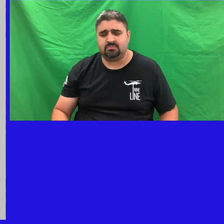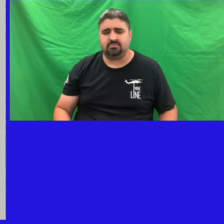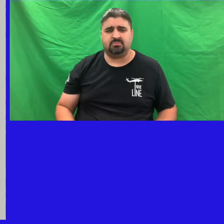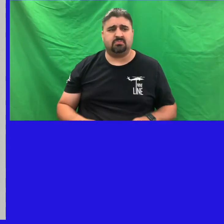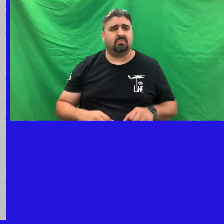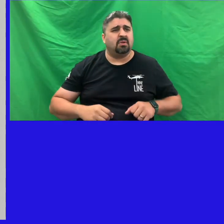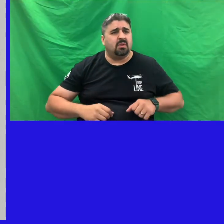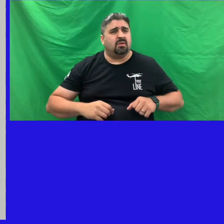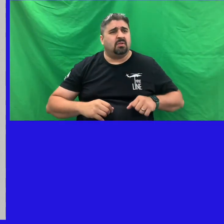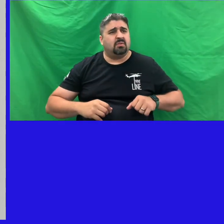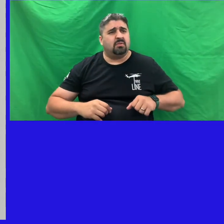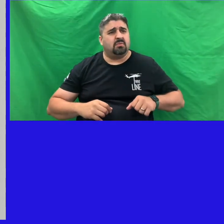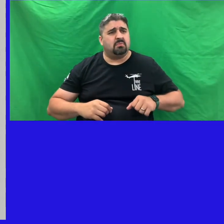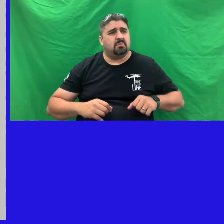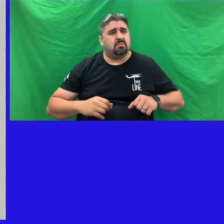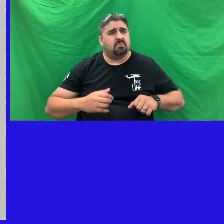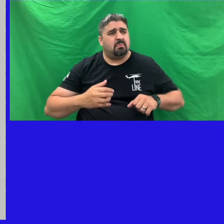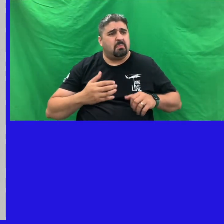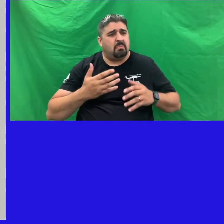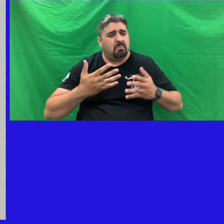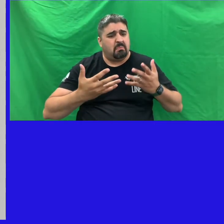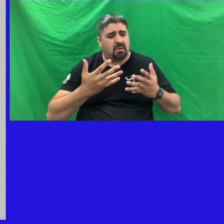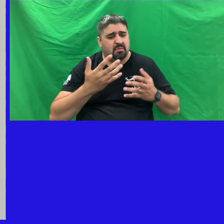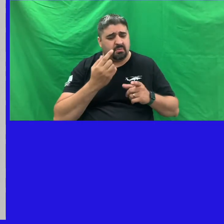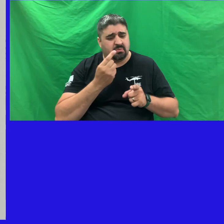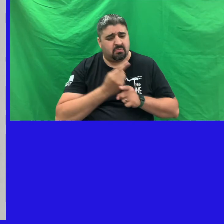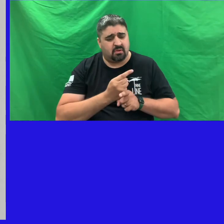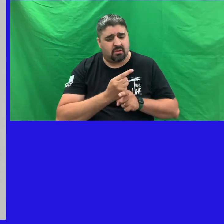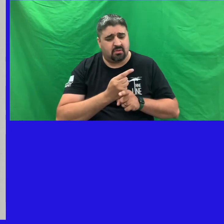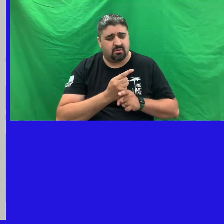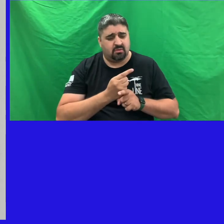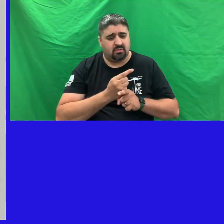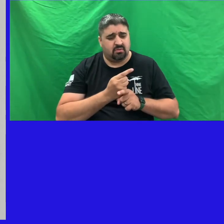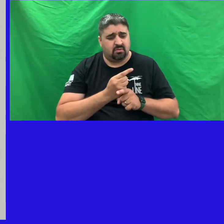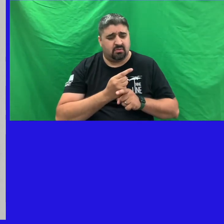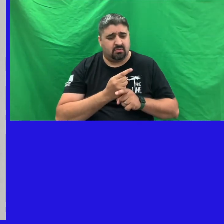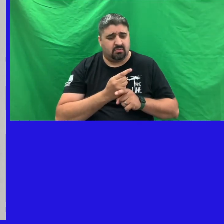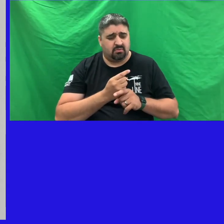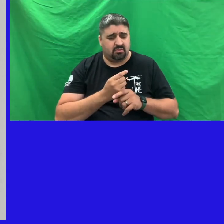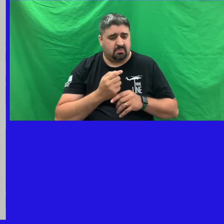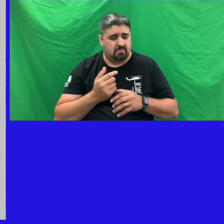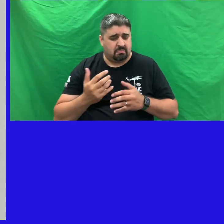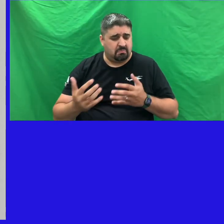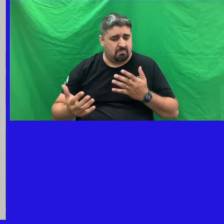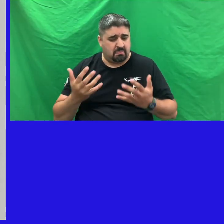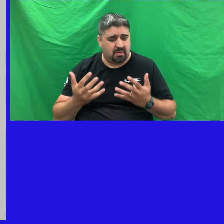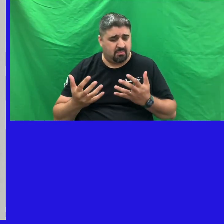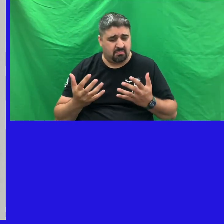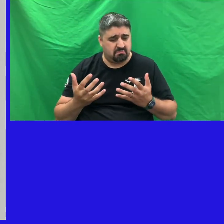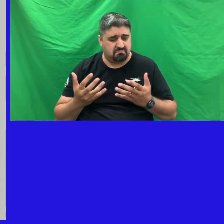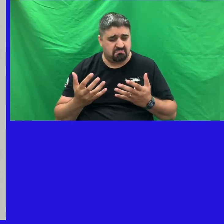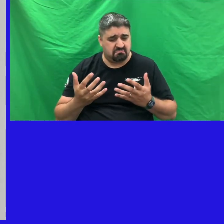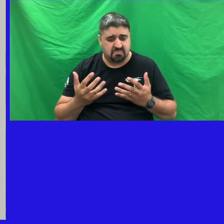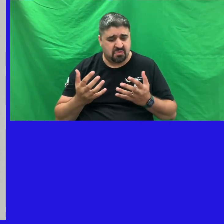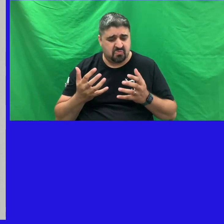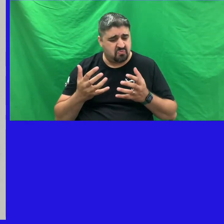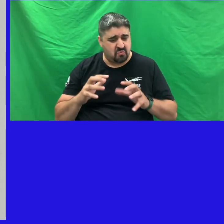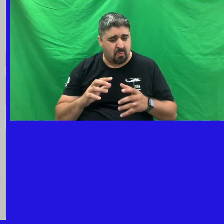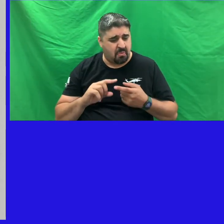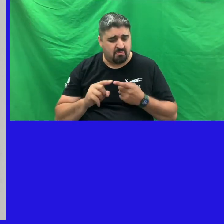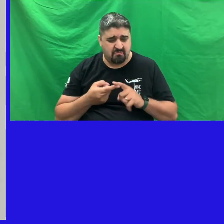"Maybe you're right," said Toad. "Maybe Frog does not want to see me.